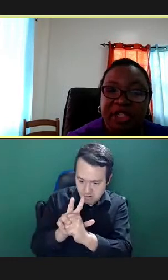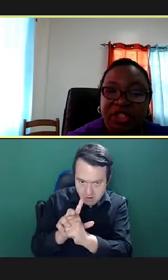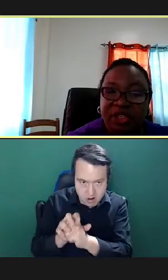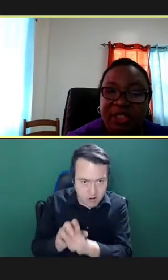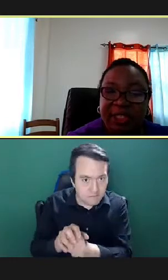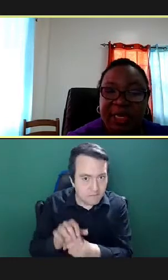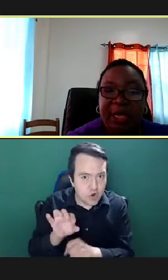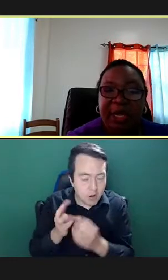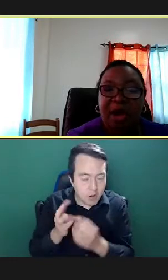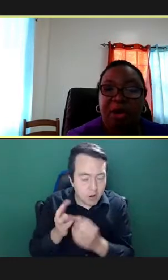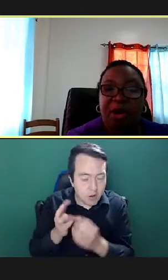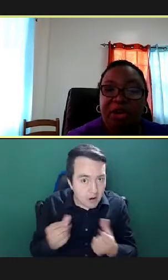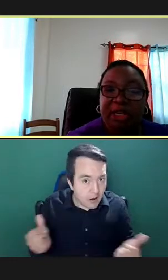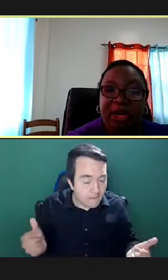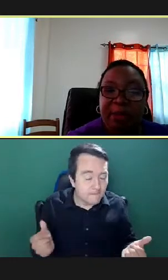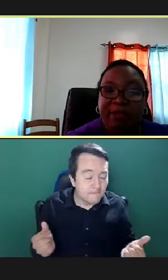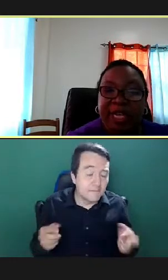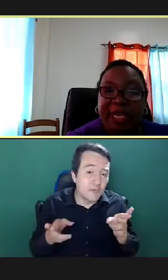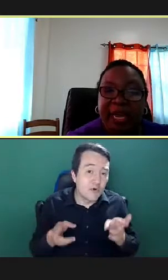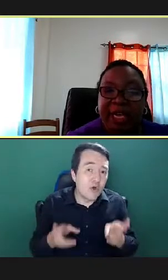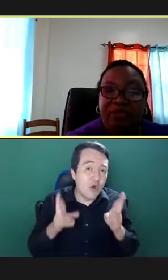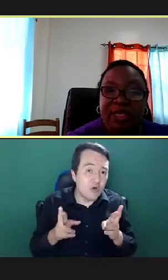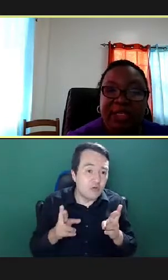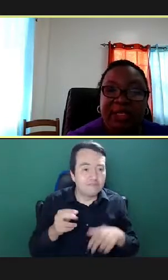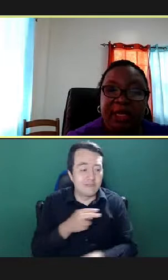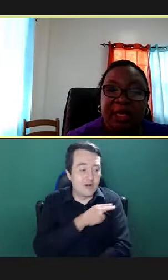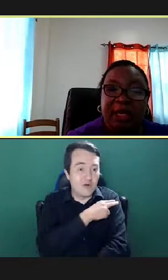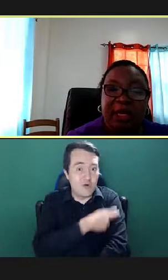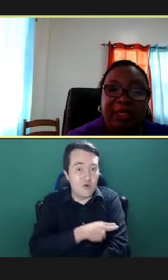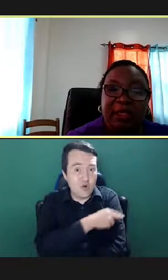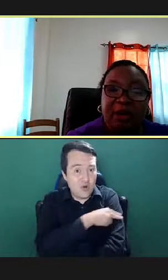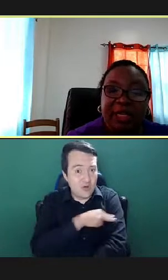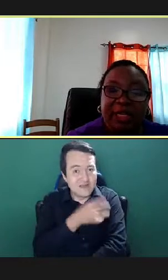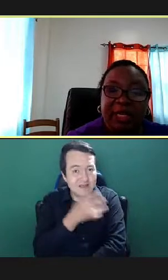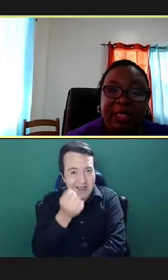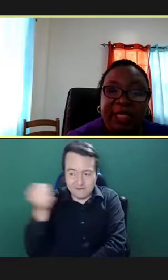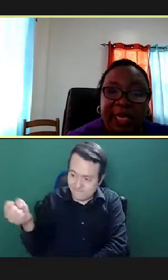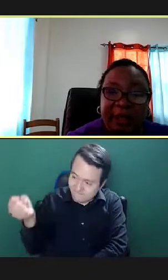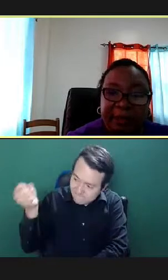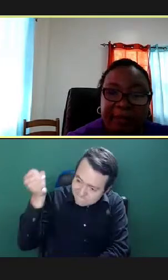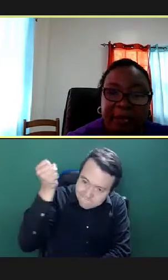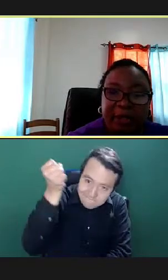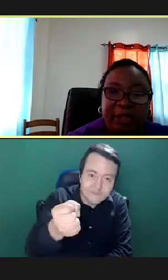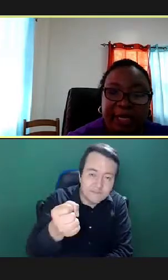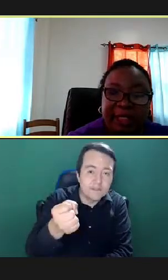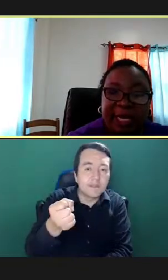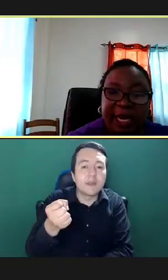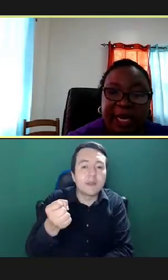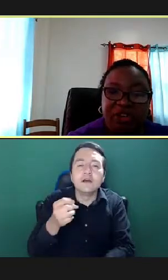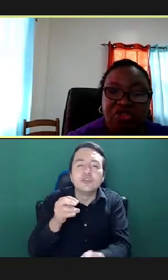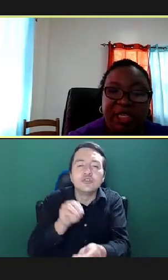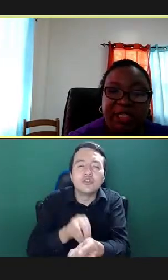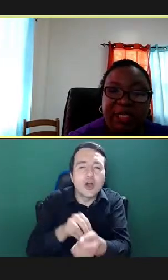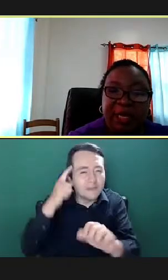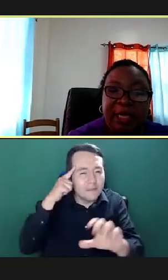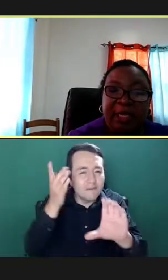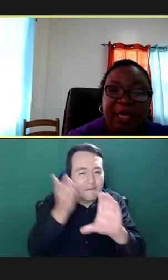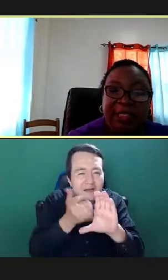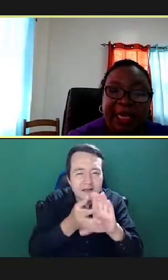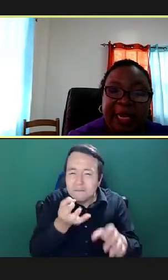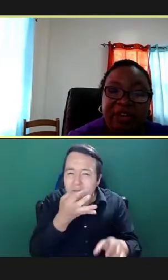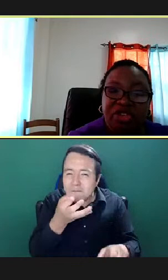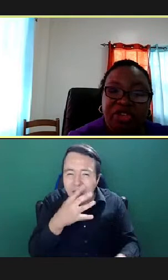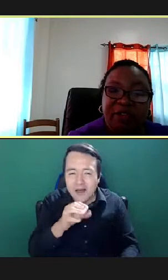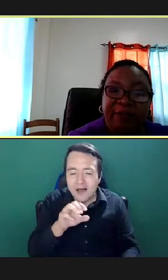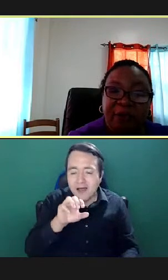administrative regions. Our current number of psychiatrists is currently 10 for 10 psychiatrists.